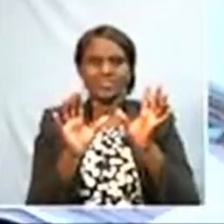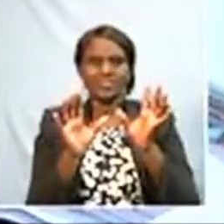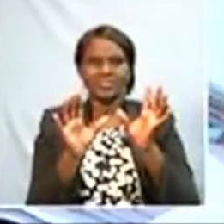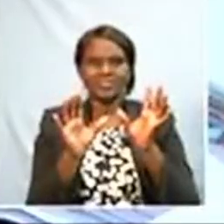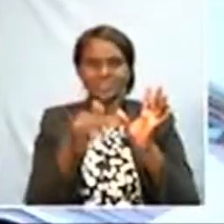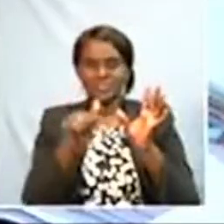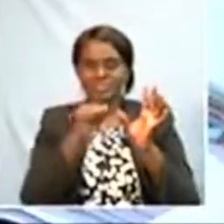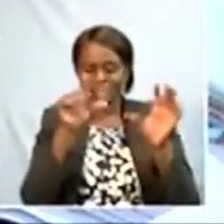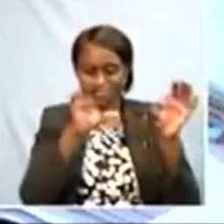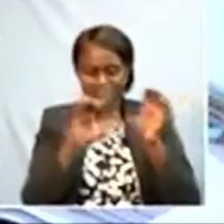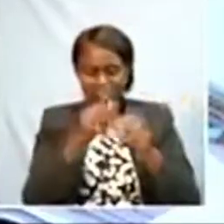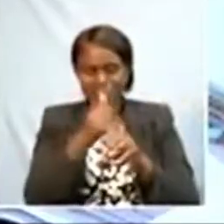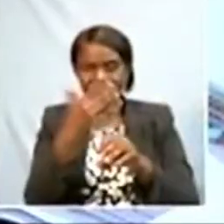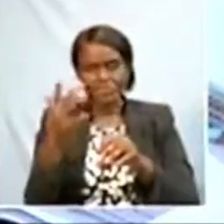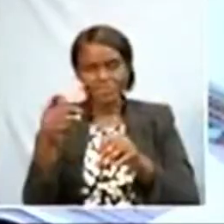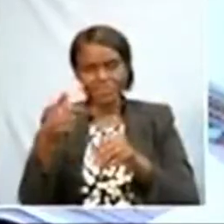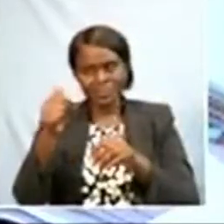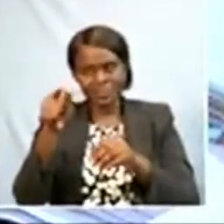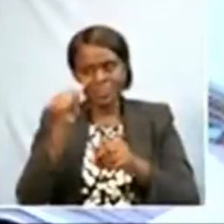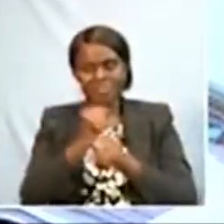When you don't do anything there,